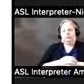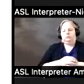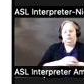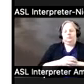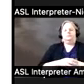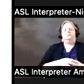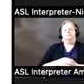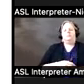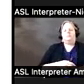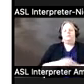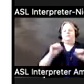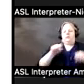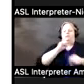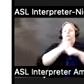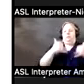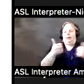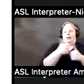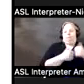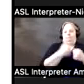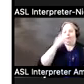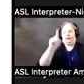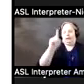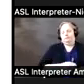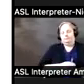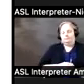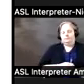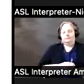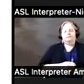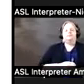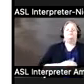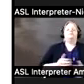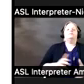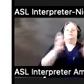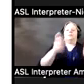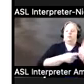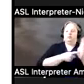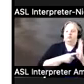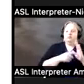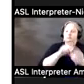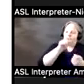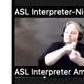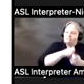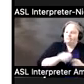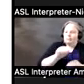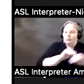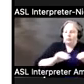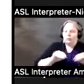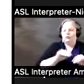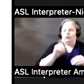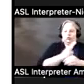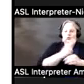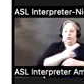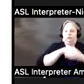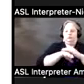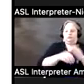command in order to actually play a game pretty effectively. Then how much fine motor control is needed to use that control is another important thing to think about. So